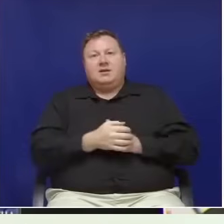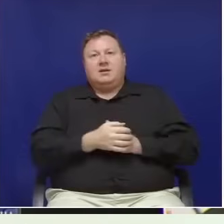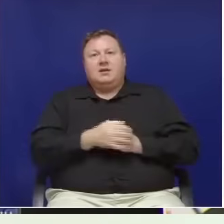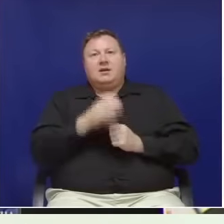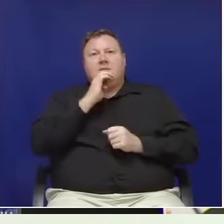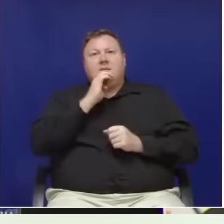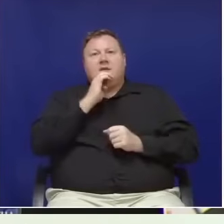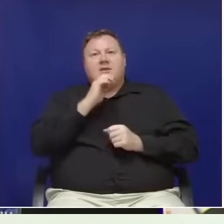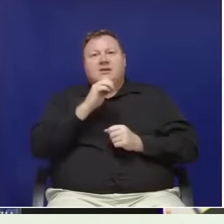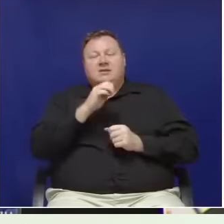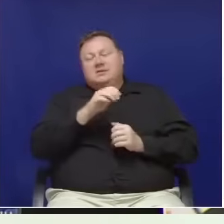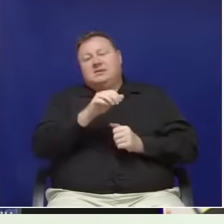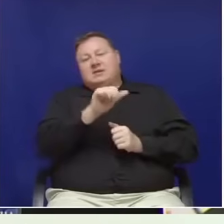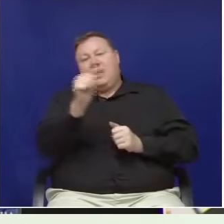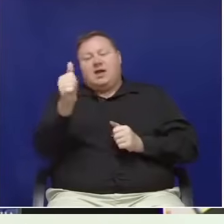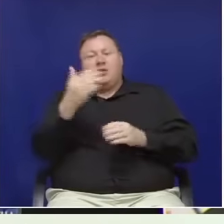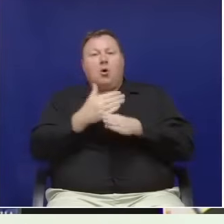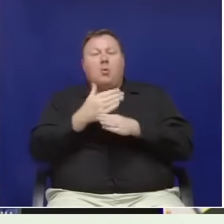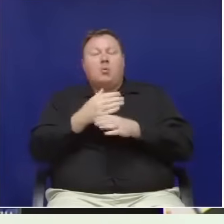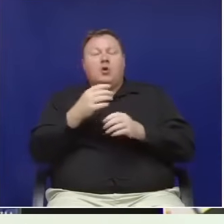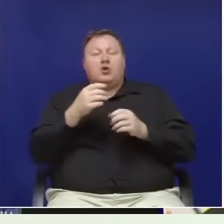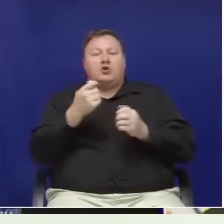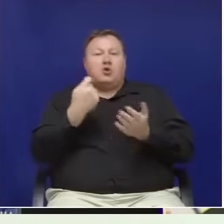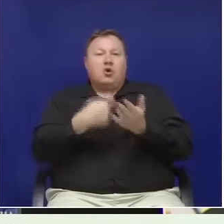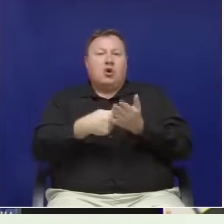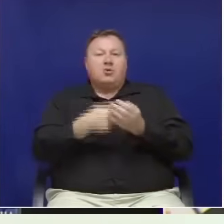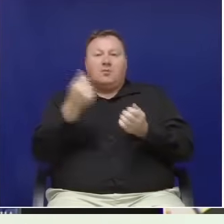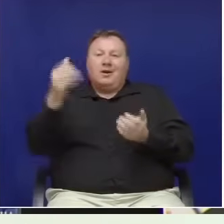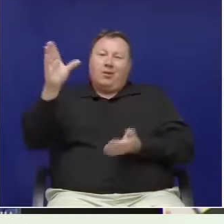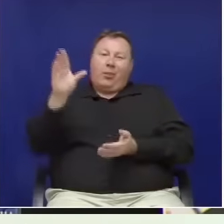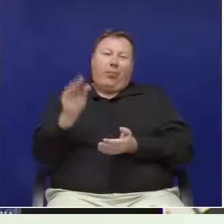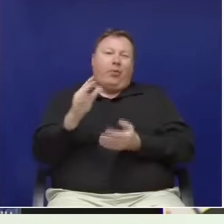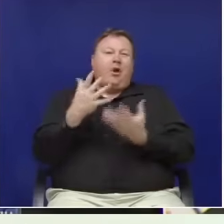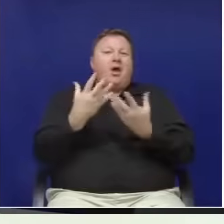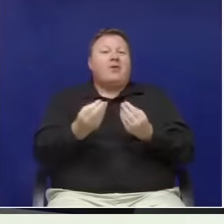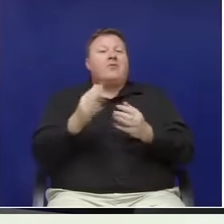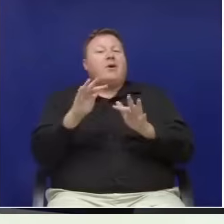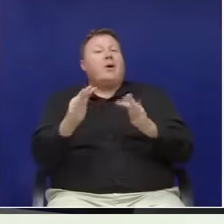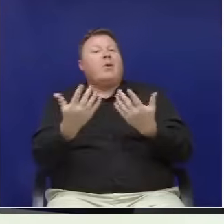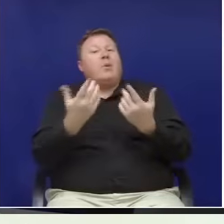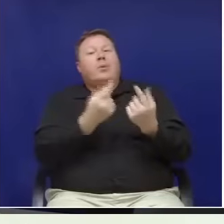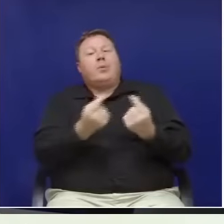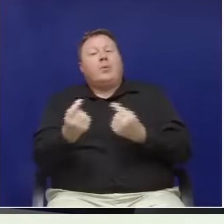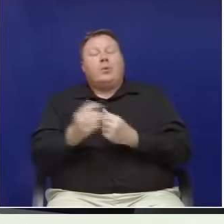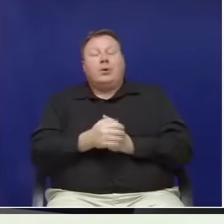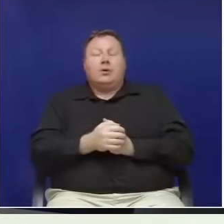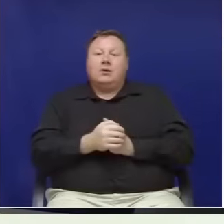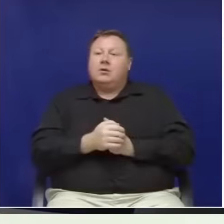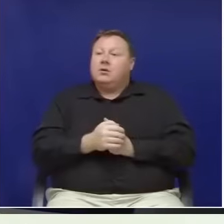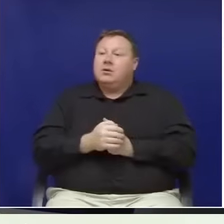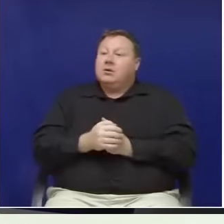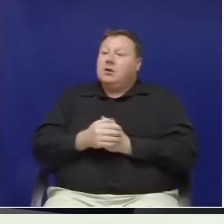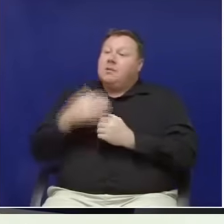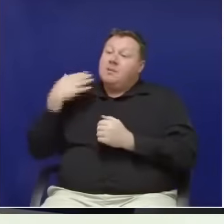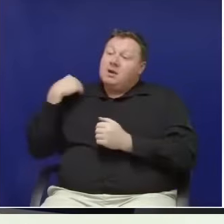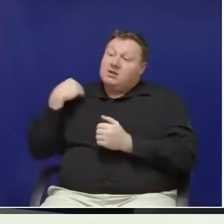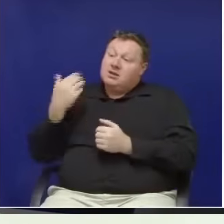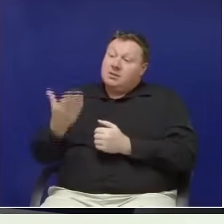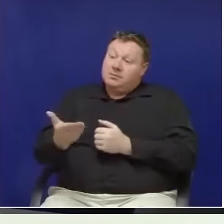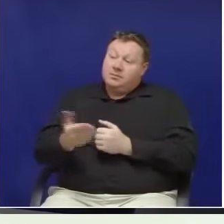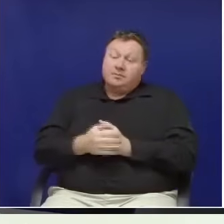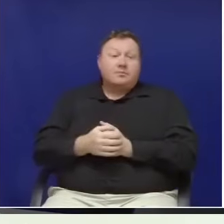operational costs? Thank you. Honorable Minister. Thank you, Honourable Chair. Well, firstly, let me